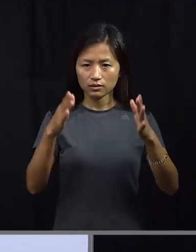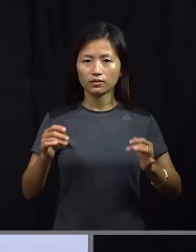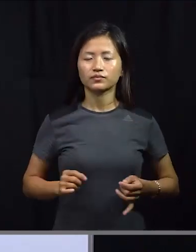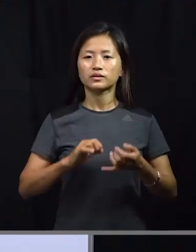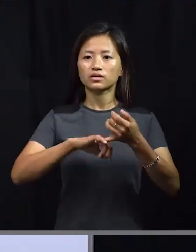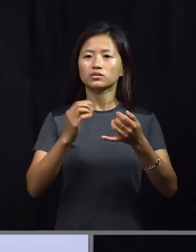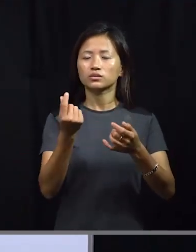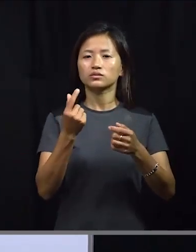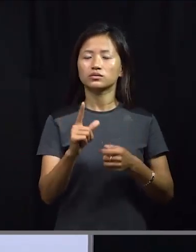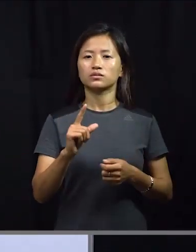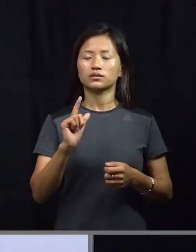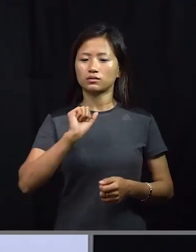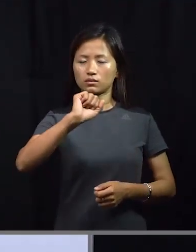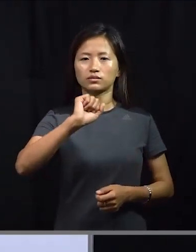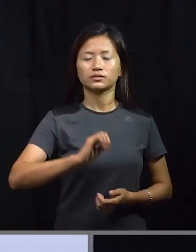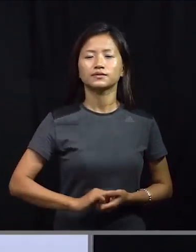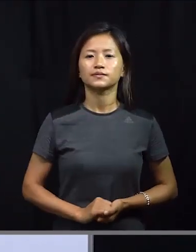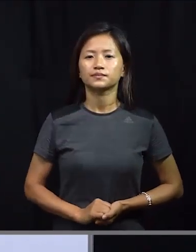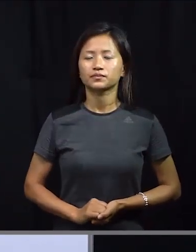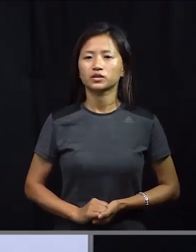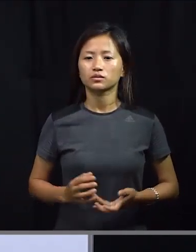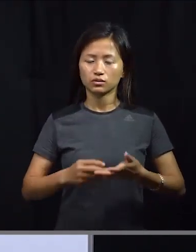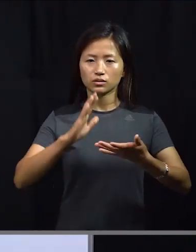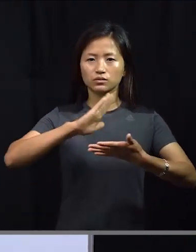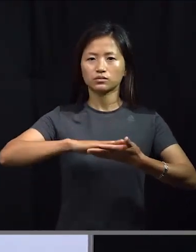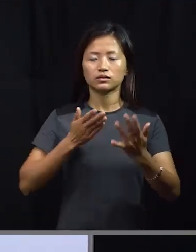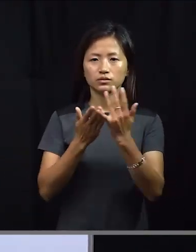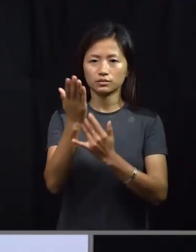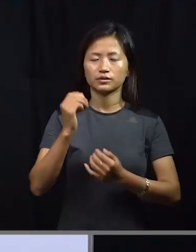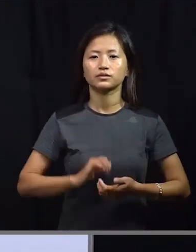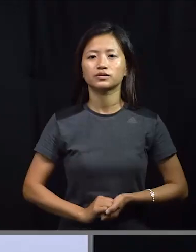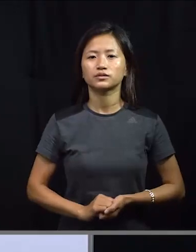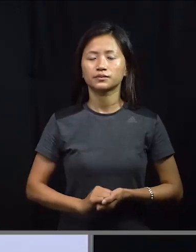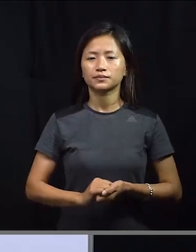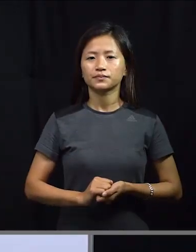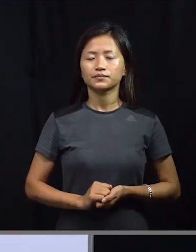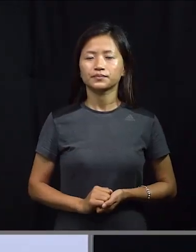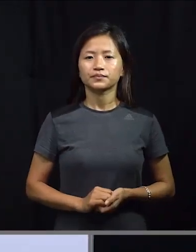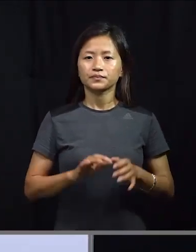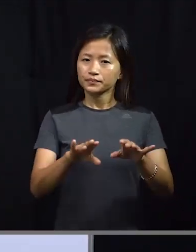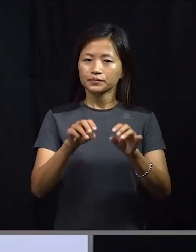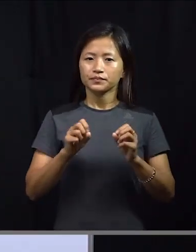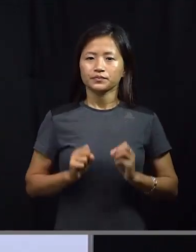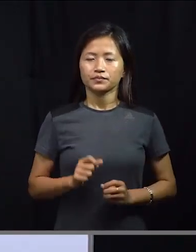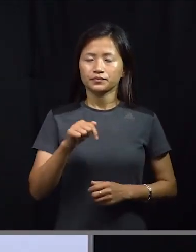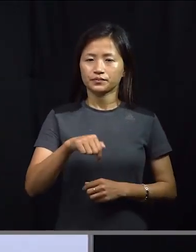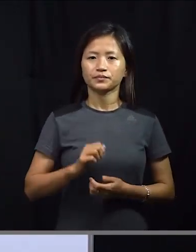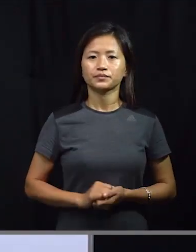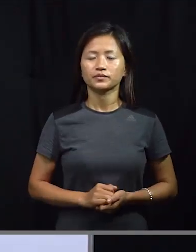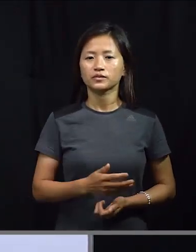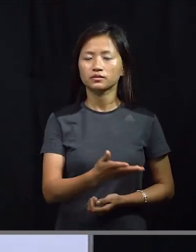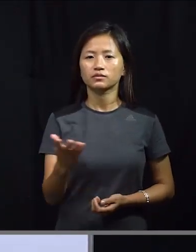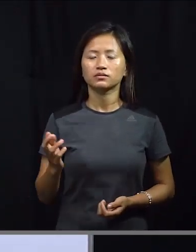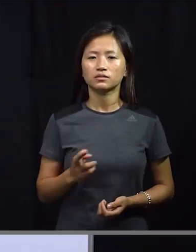an individual. Okay, so it is only through marriage that this samskara is being achieved here. The next is there are